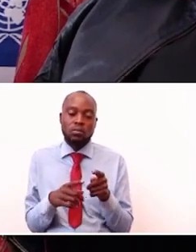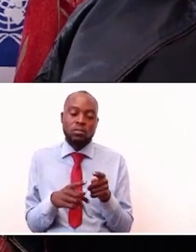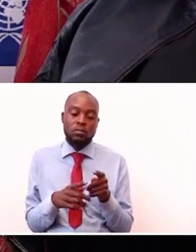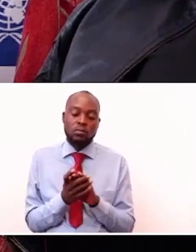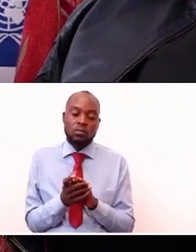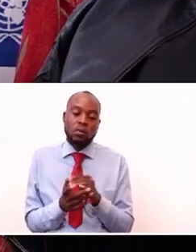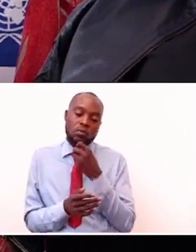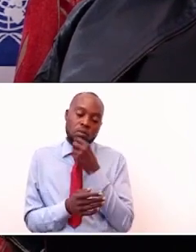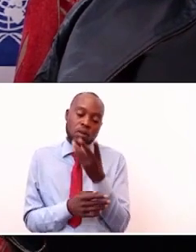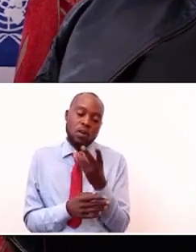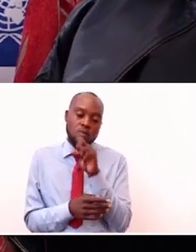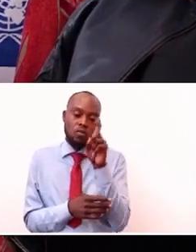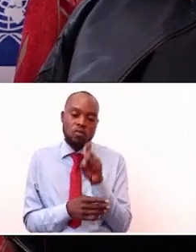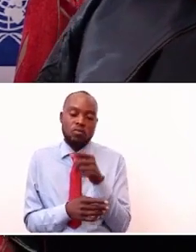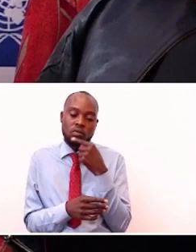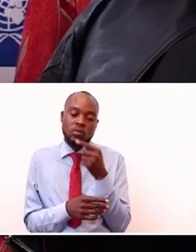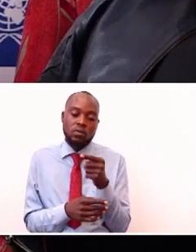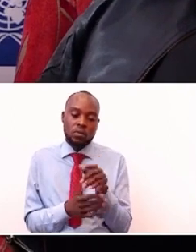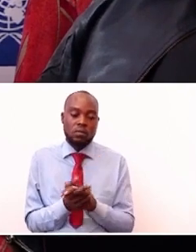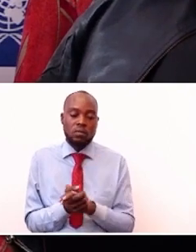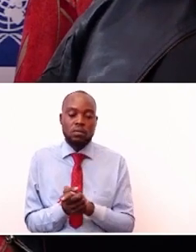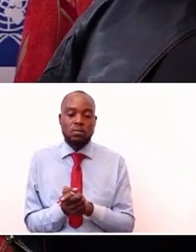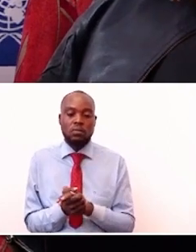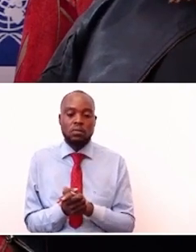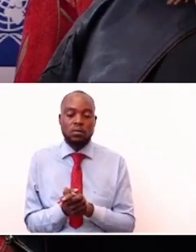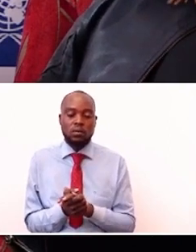to the question that Vitalis raised.